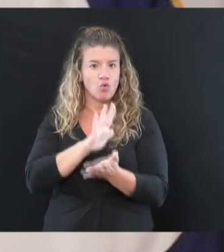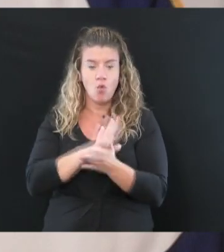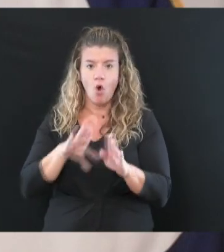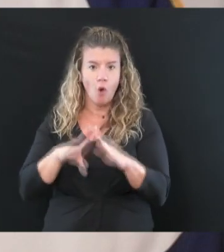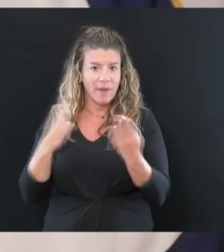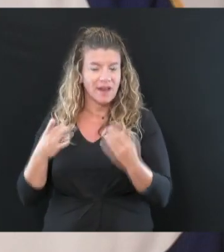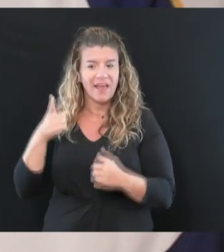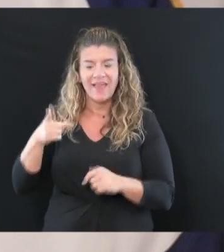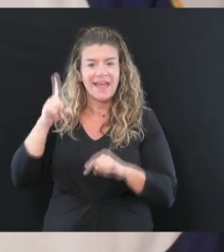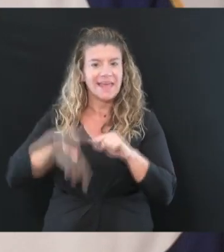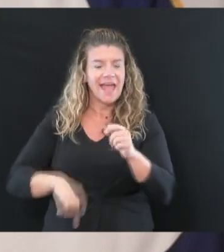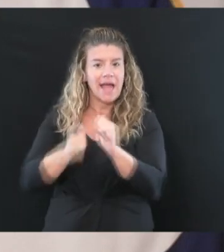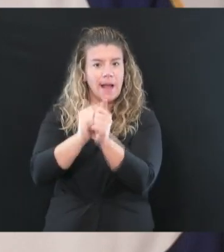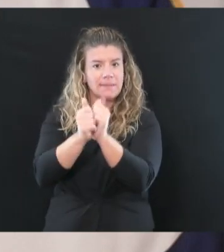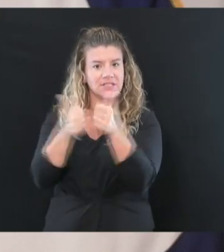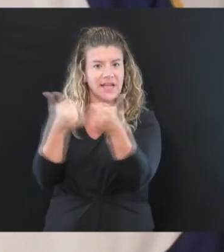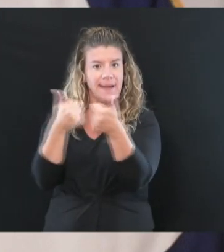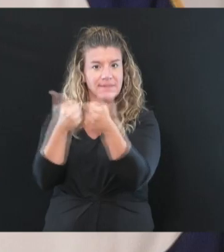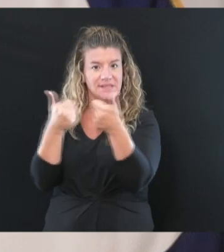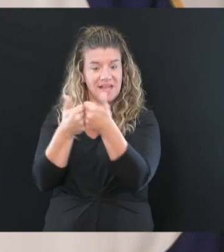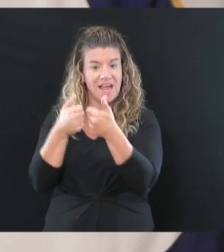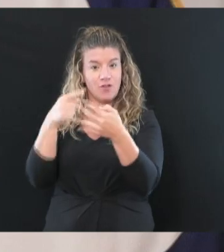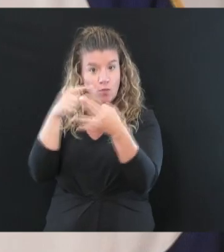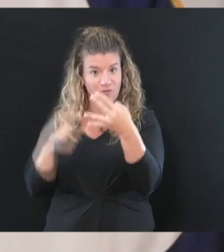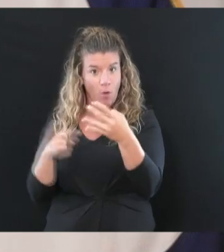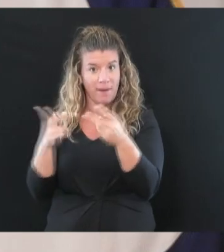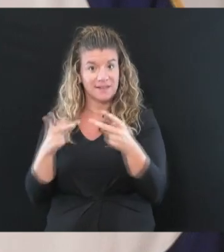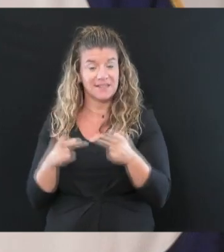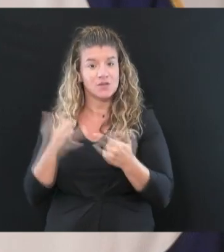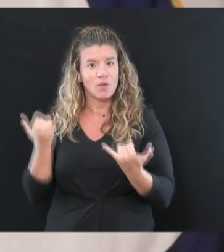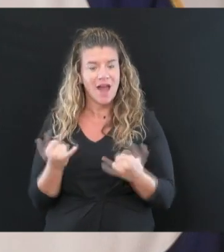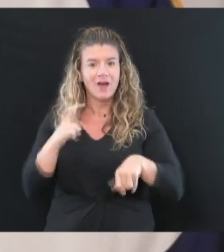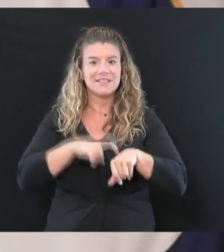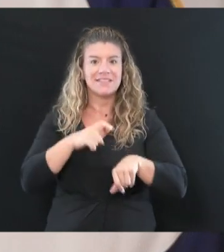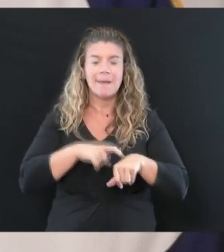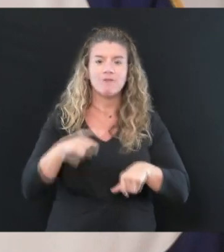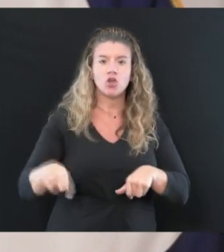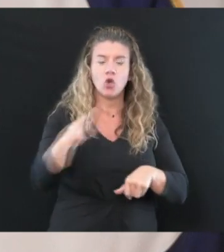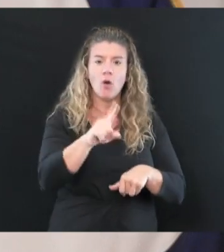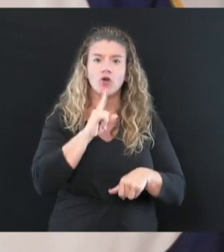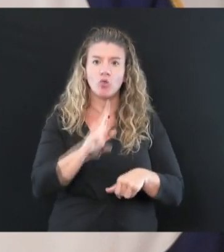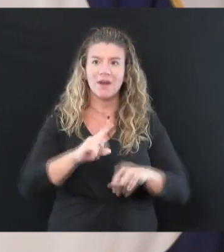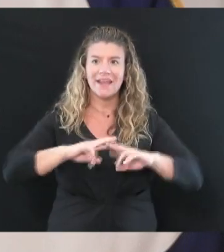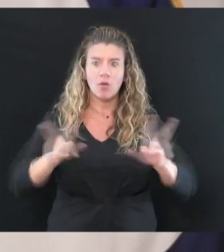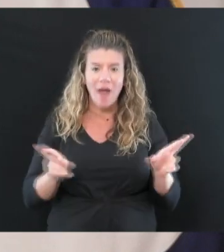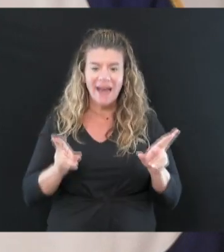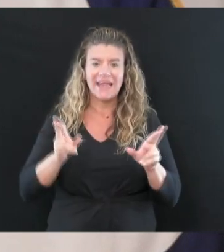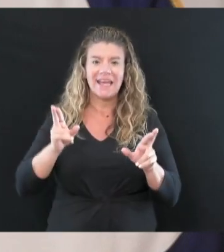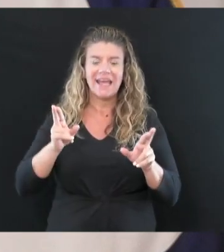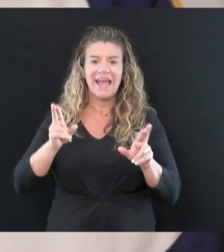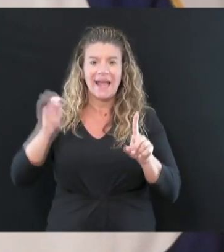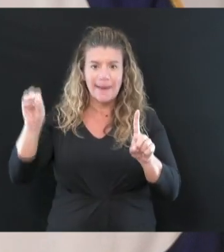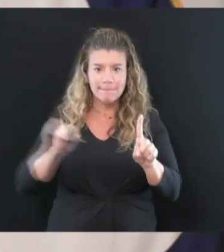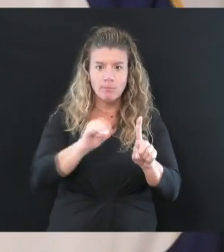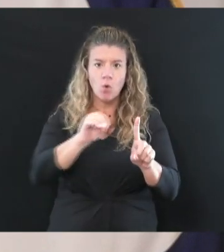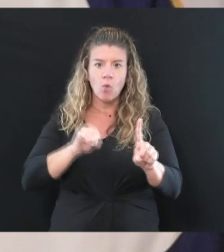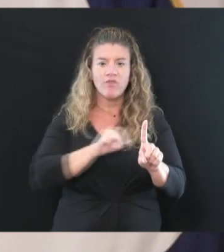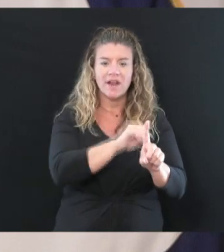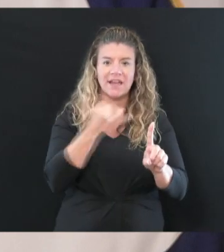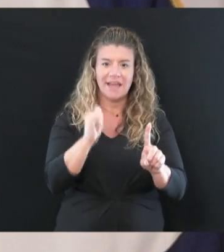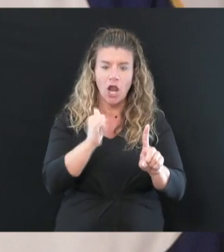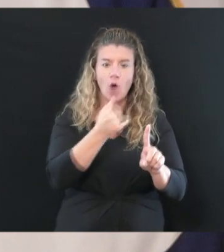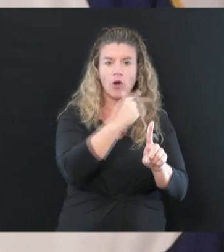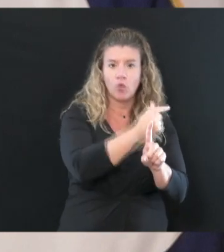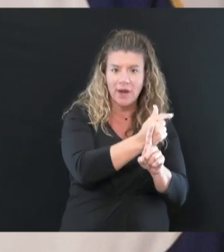where we are right now in those counties. And come on, we need you to really bear down and get yourselves in the yellow or better than that